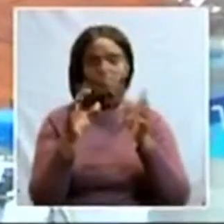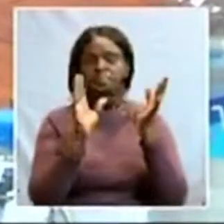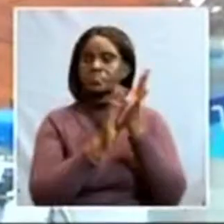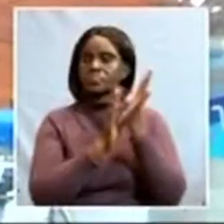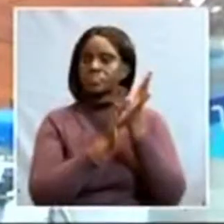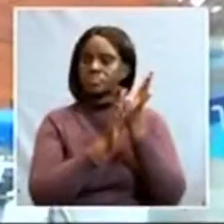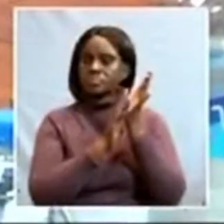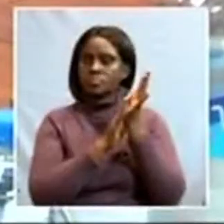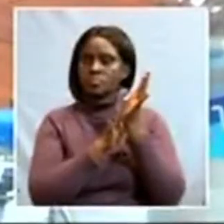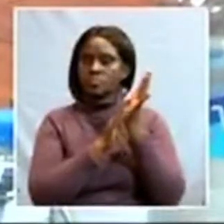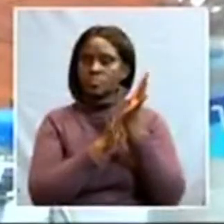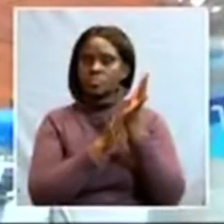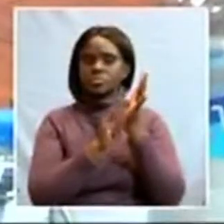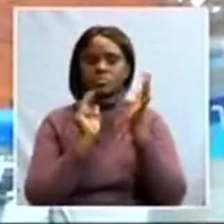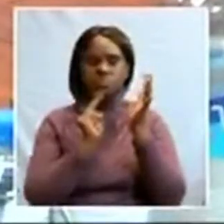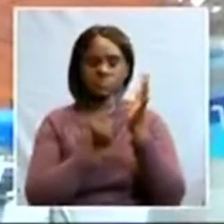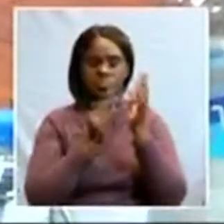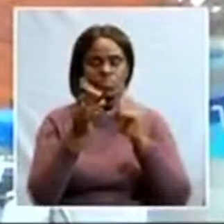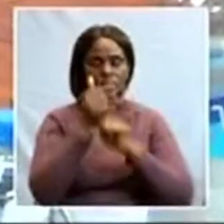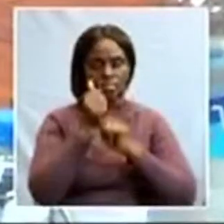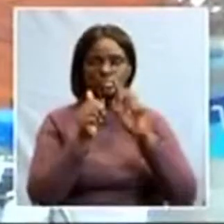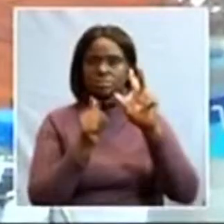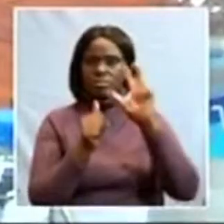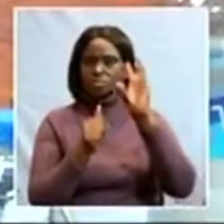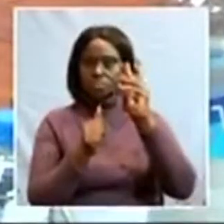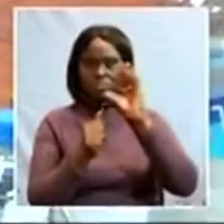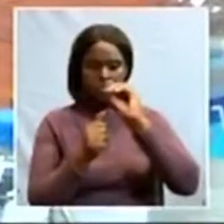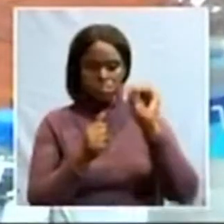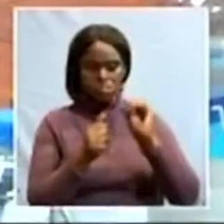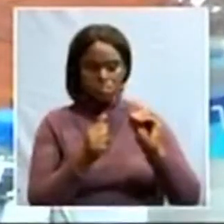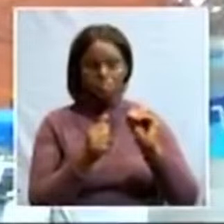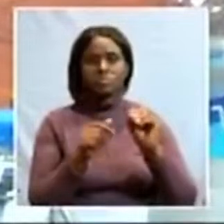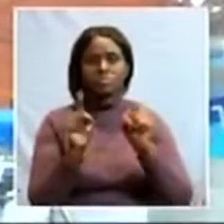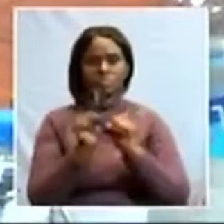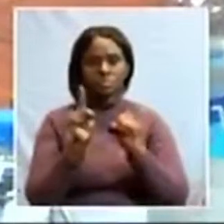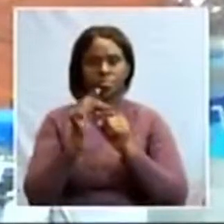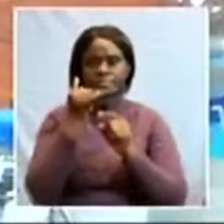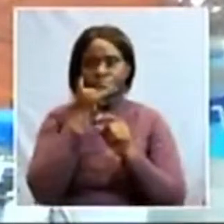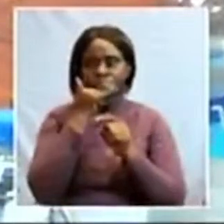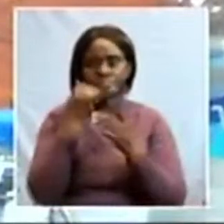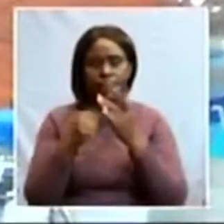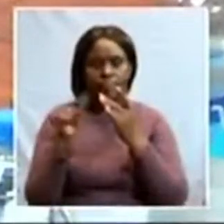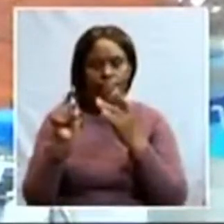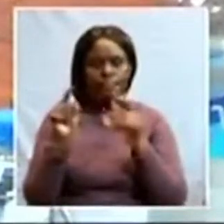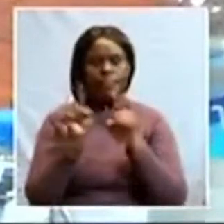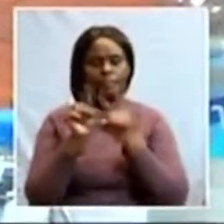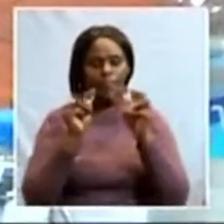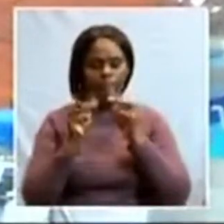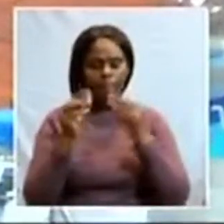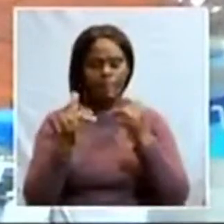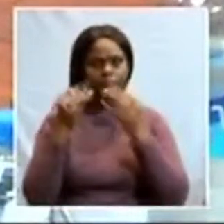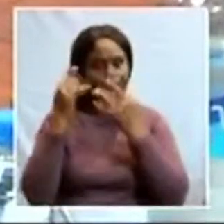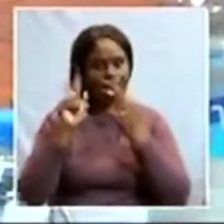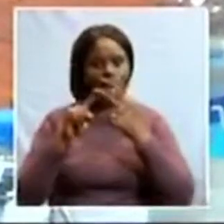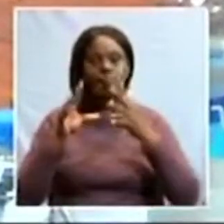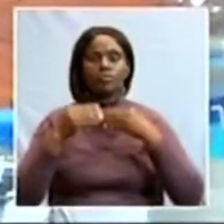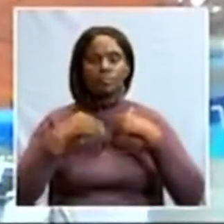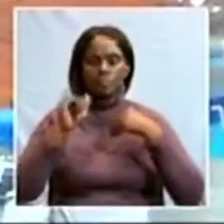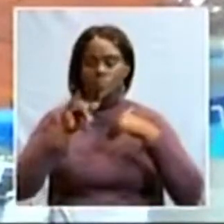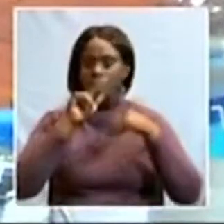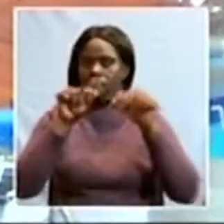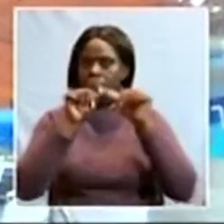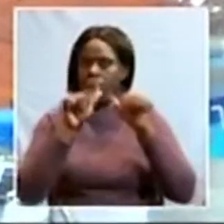schools. We achieved 36%. Cause of query: management wishes to acknowledge the